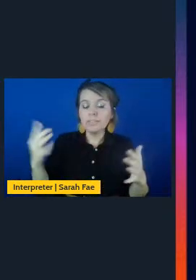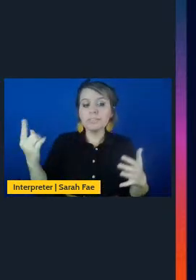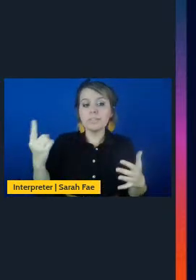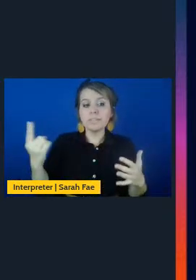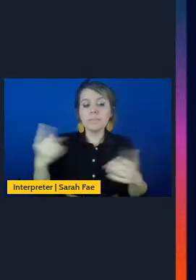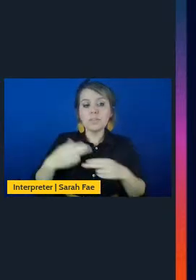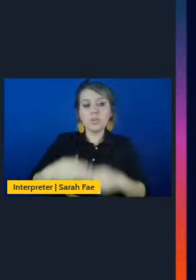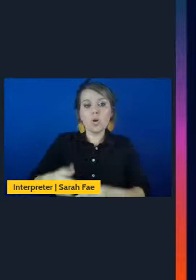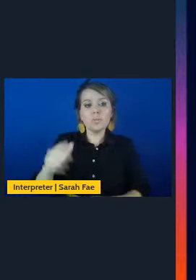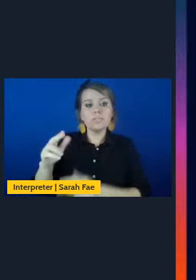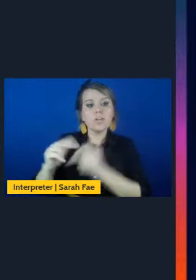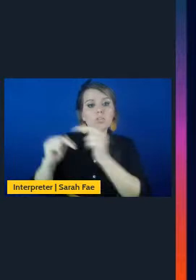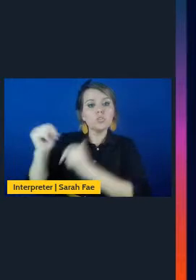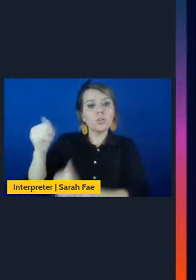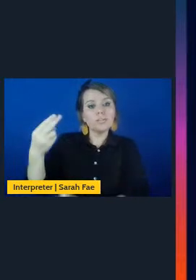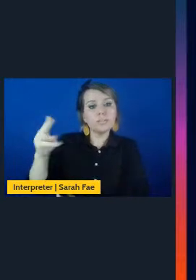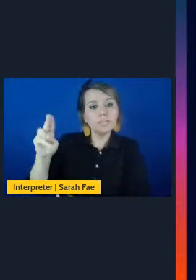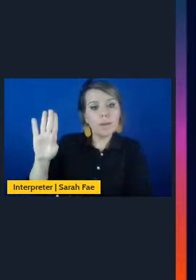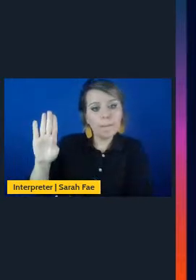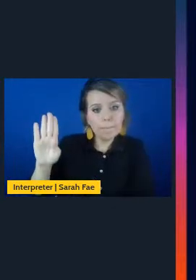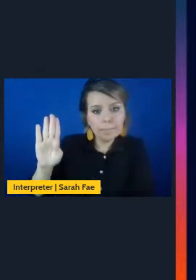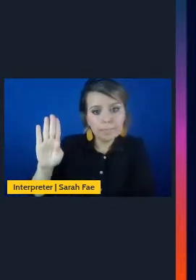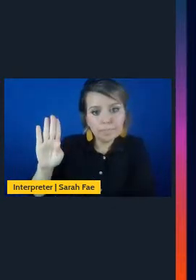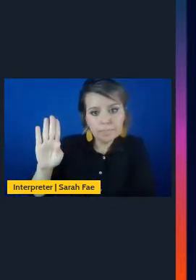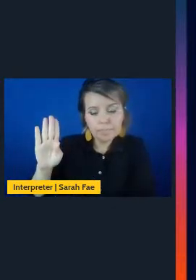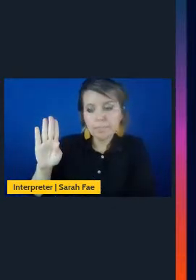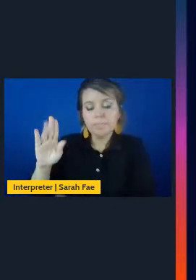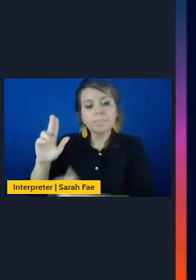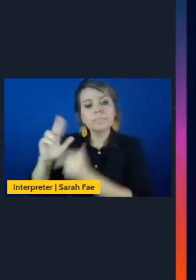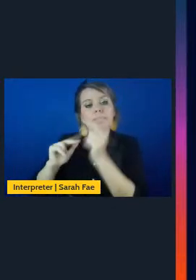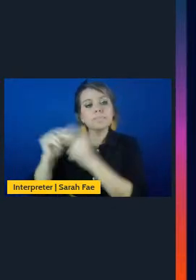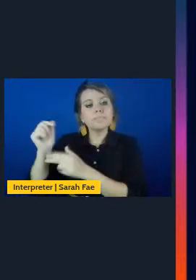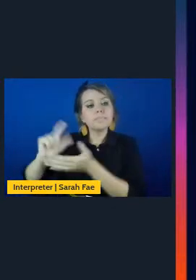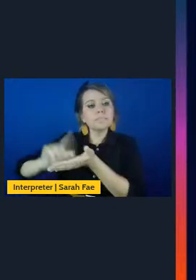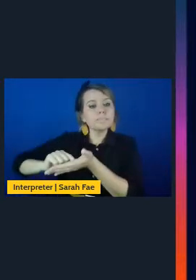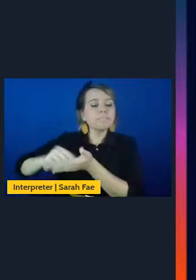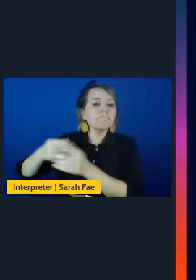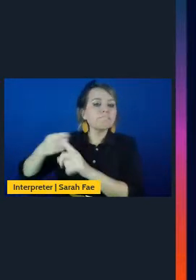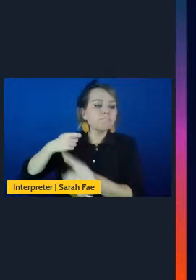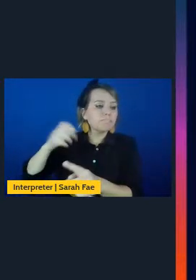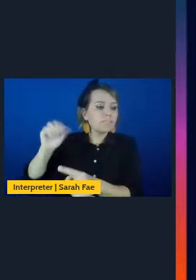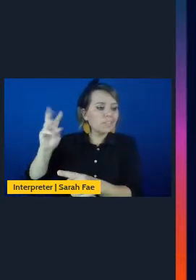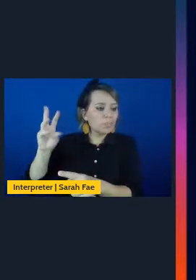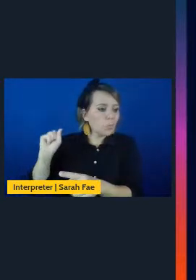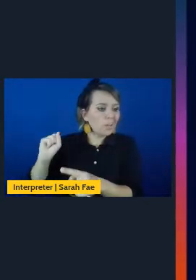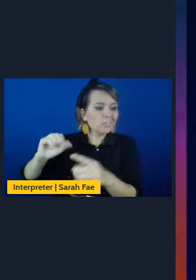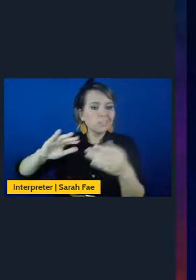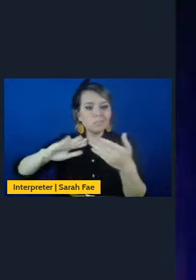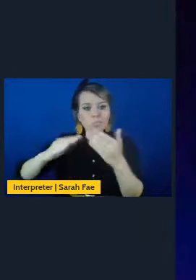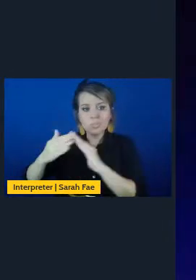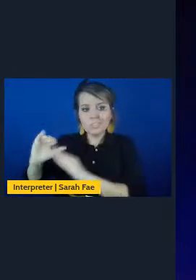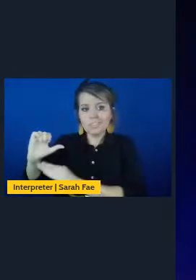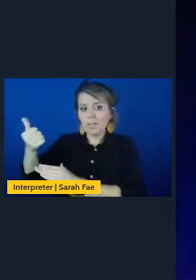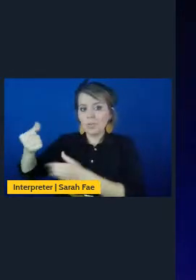hub, which has constructs published by AWS, the community, as well as other